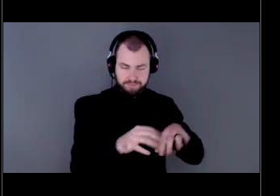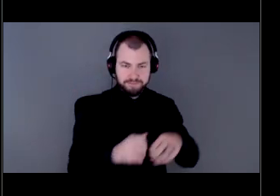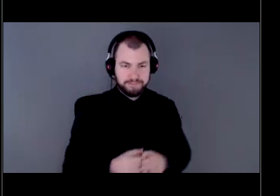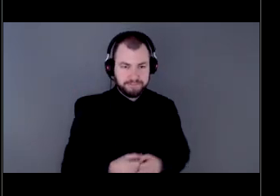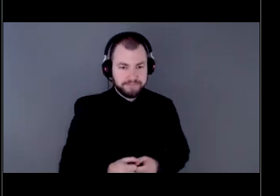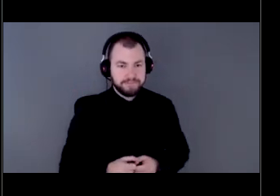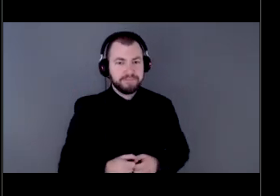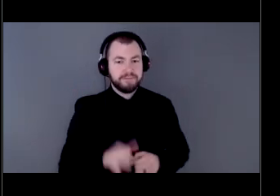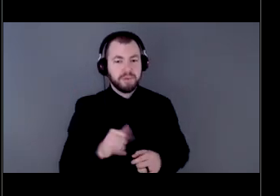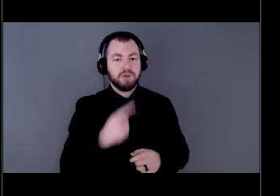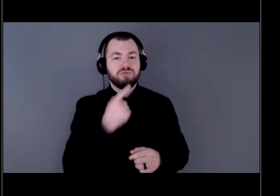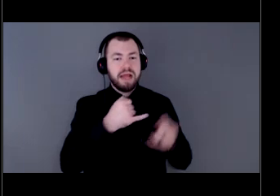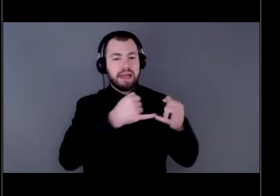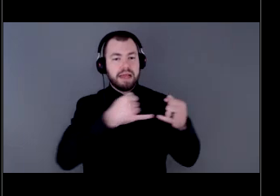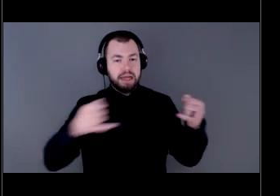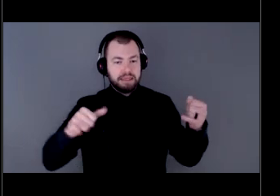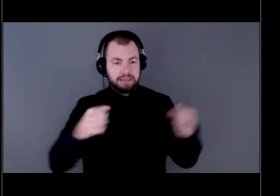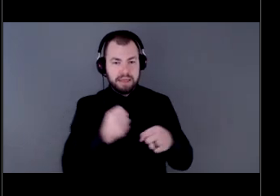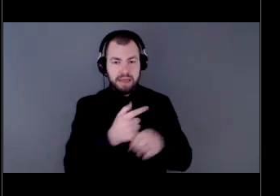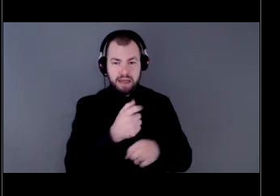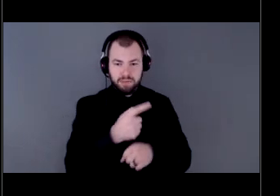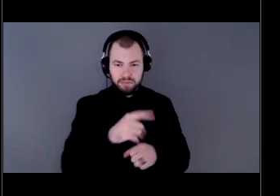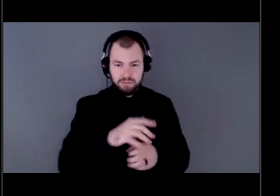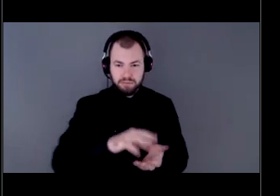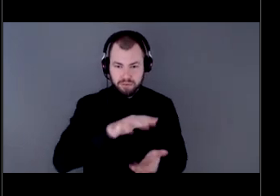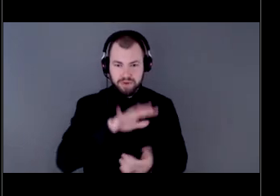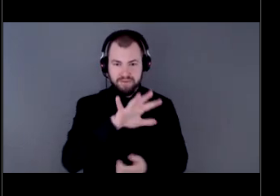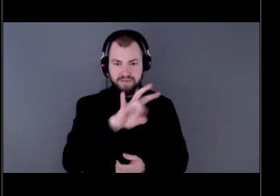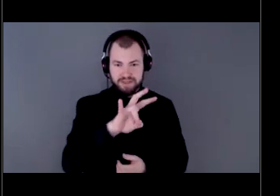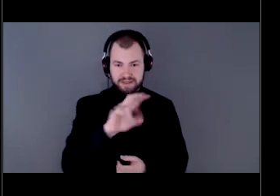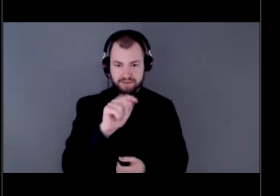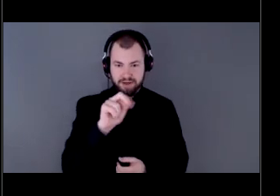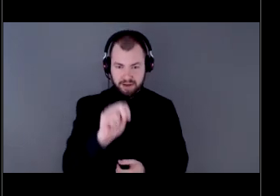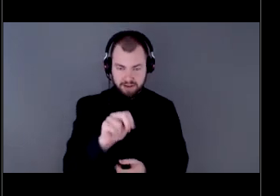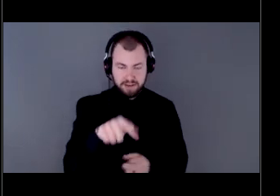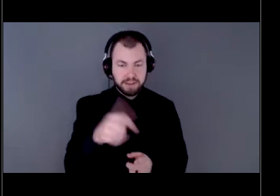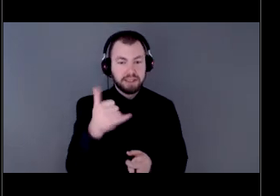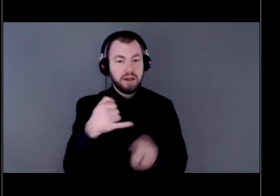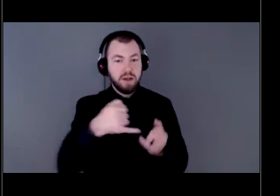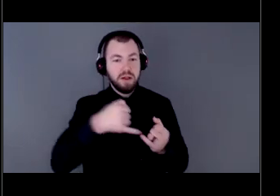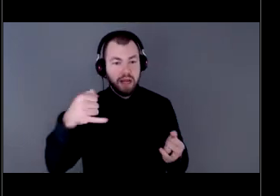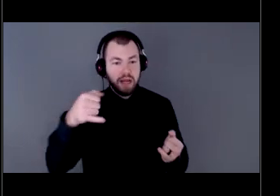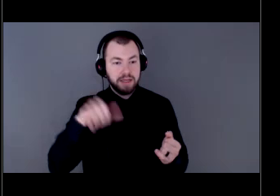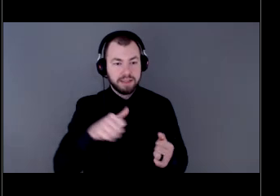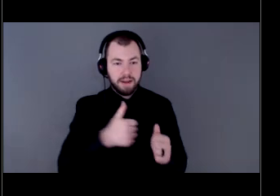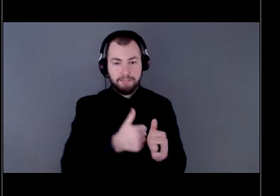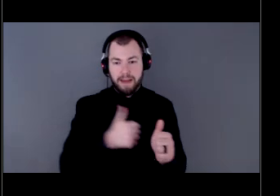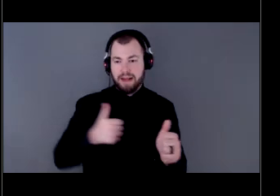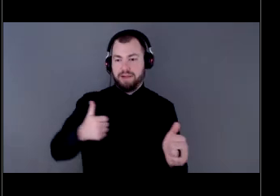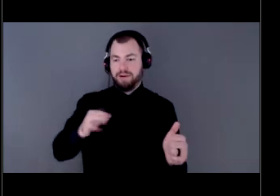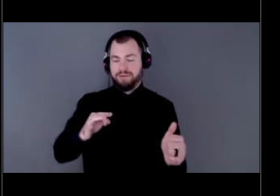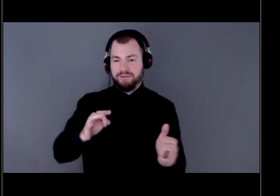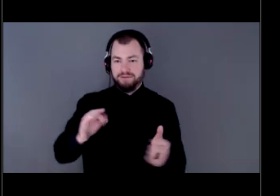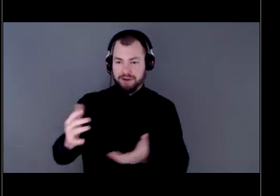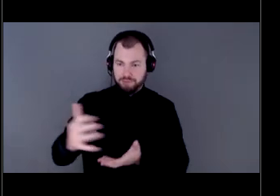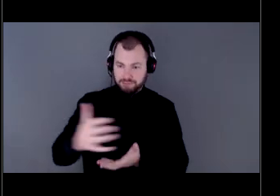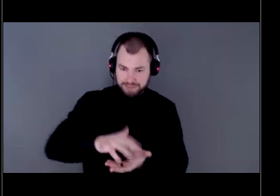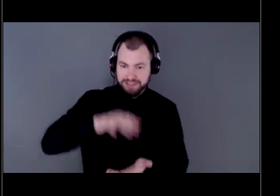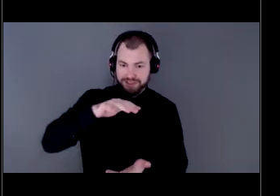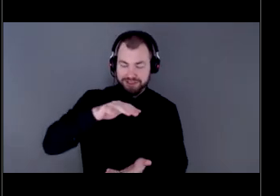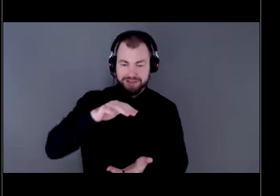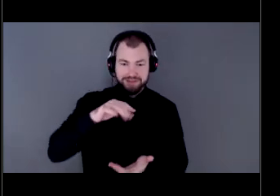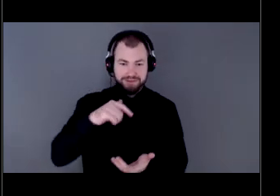is annual accumulation of 57 tons, and the yellow line is a backlog of accumulation that we're working to address, which at